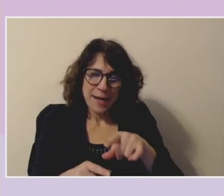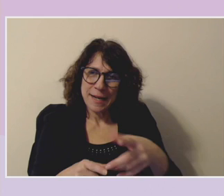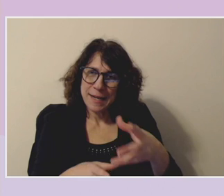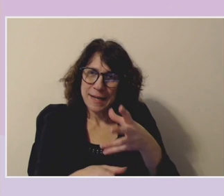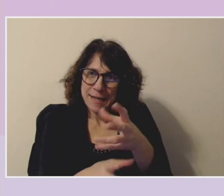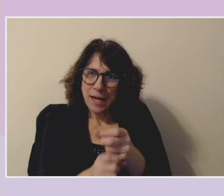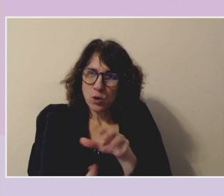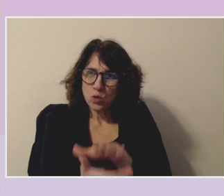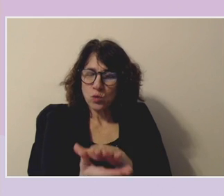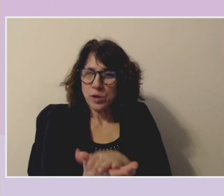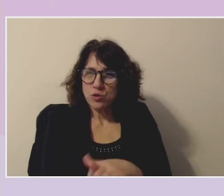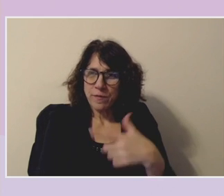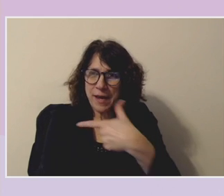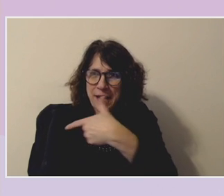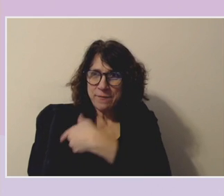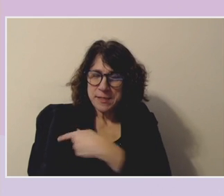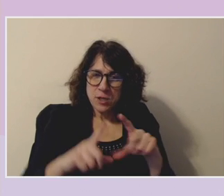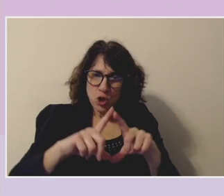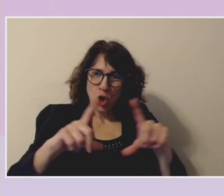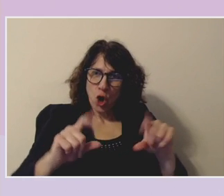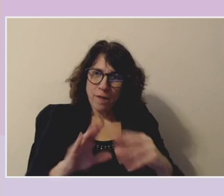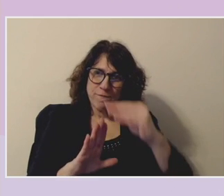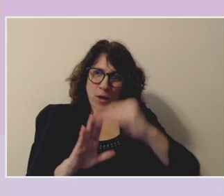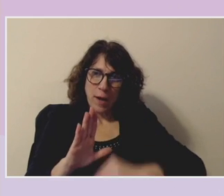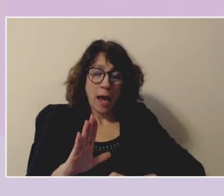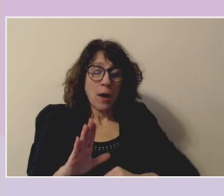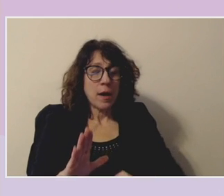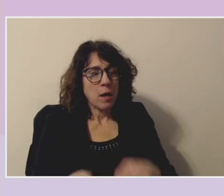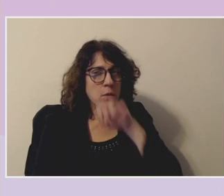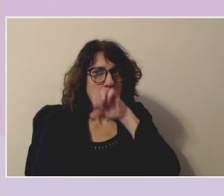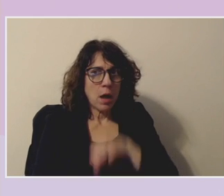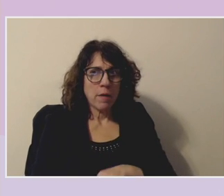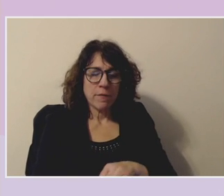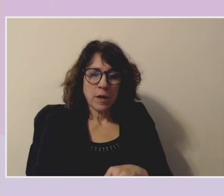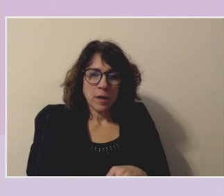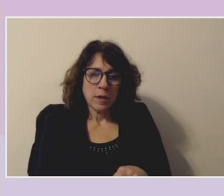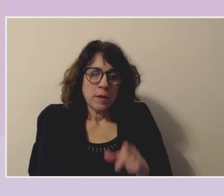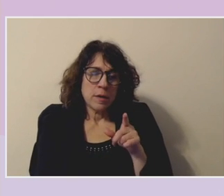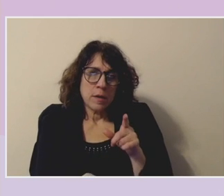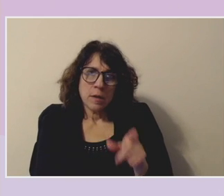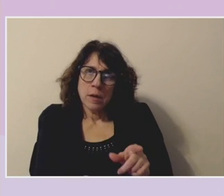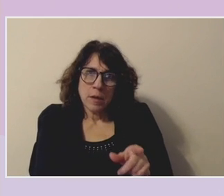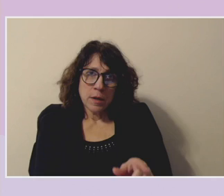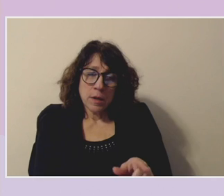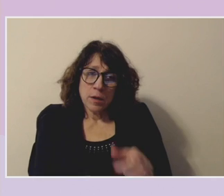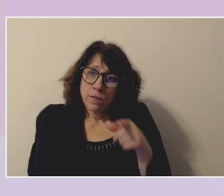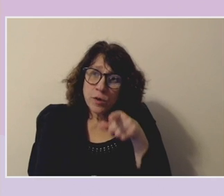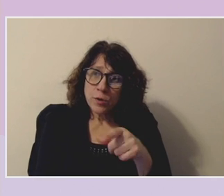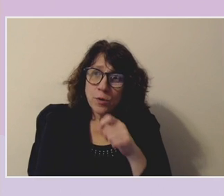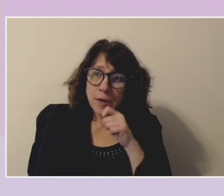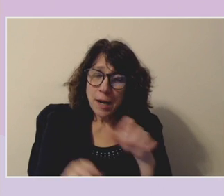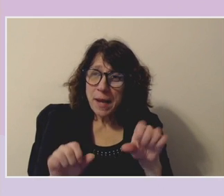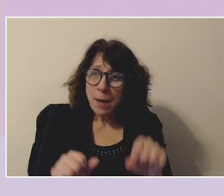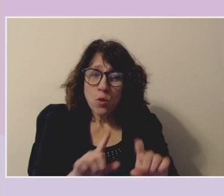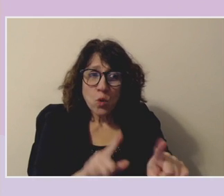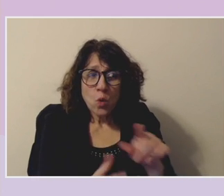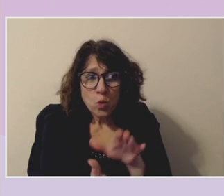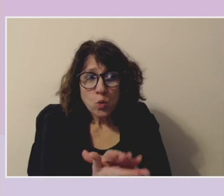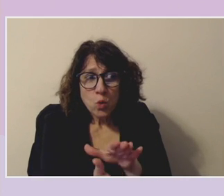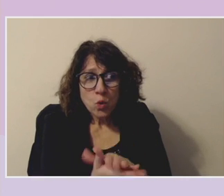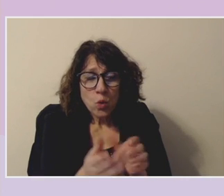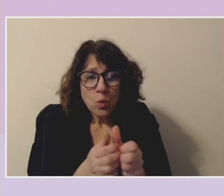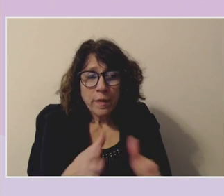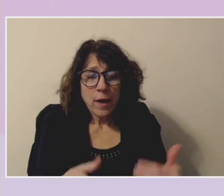immunization card filled out, right? Certain, I would love, and a physical, I would love for you not being able to go to school without having